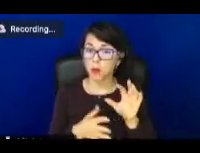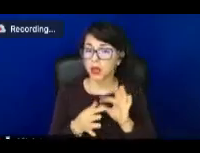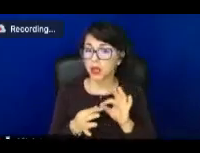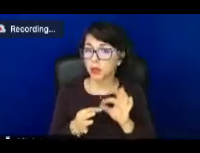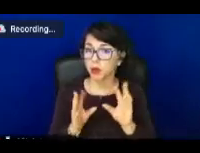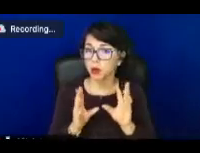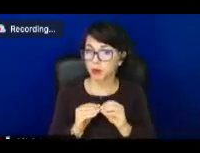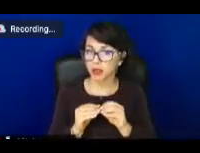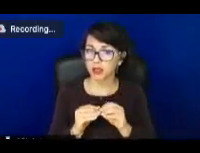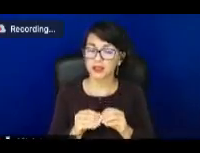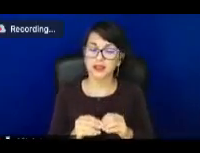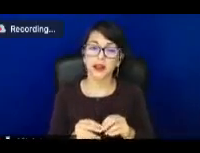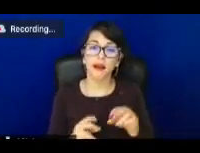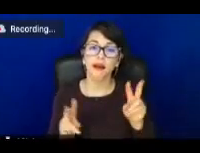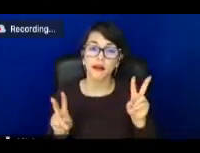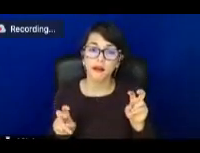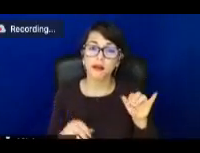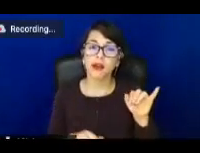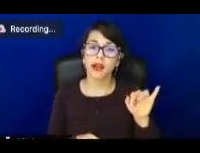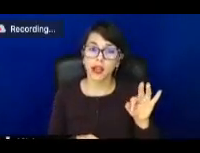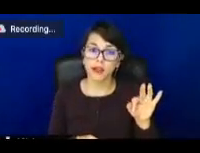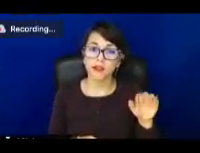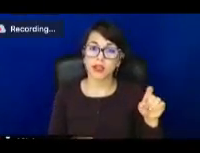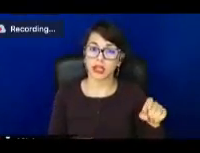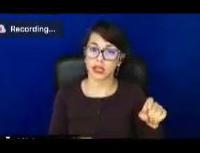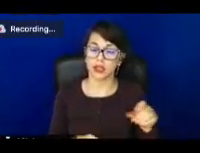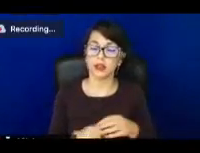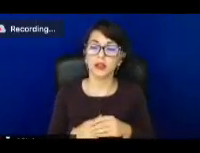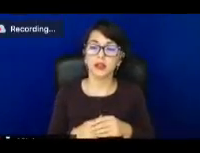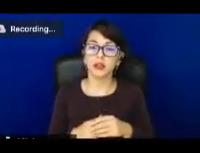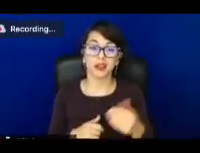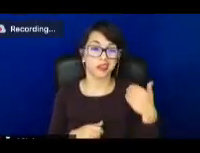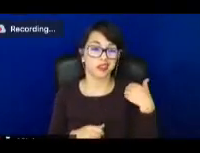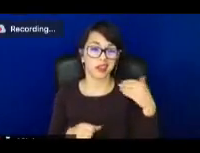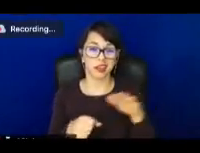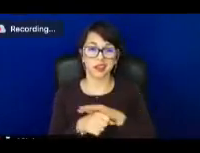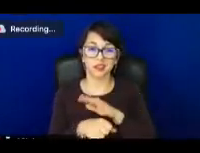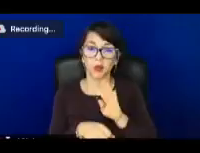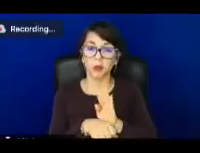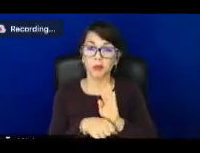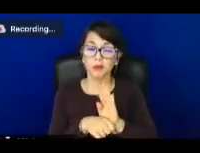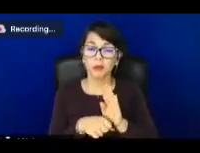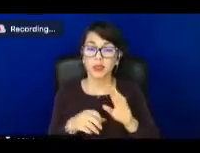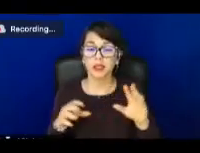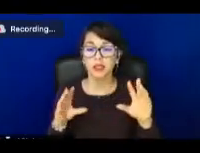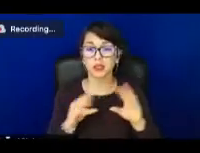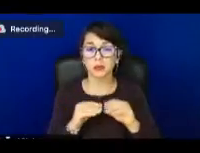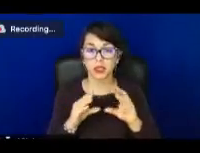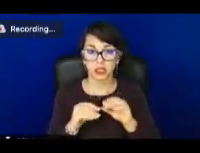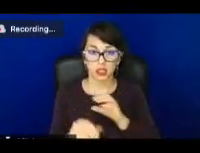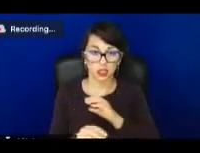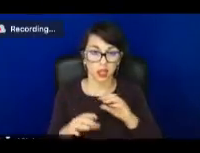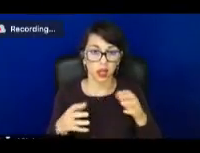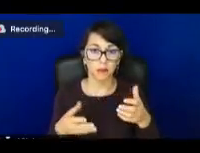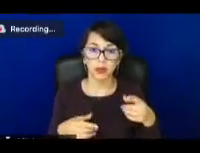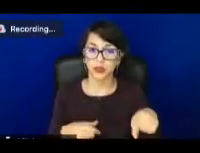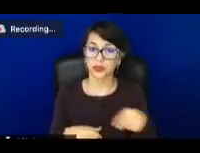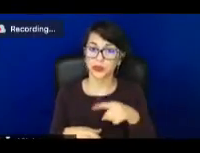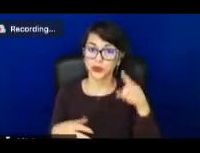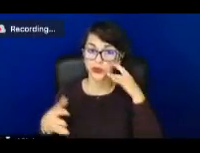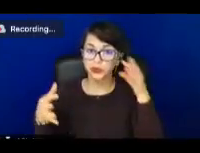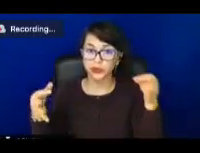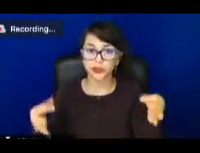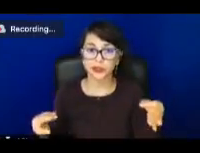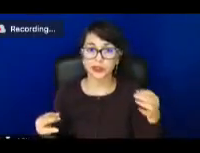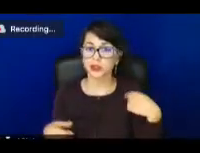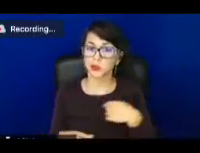So at the last full commission meeting, we the commission decided that